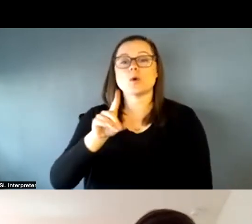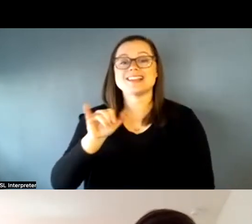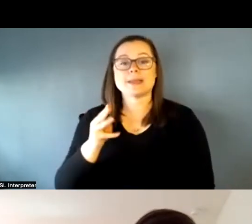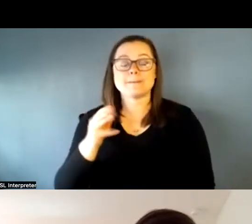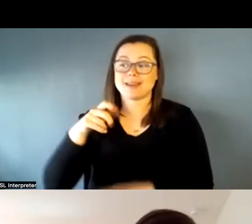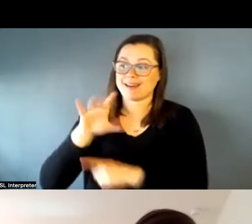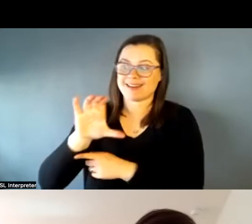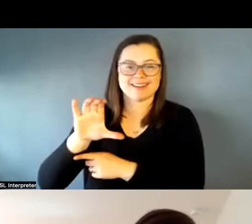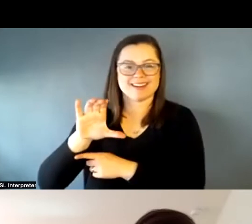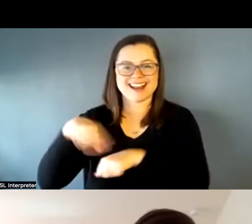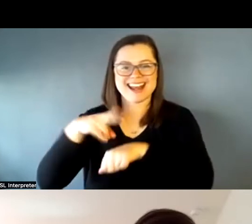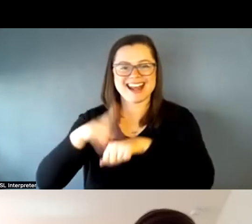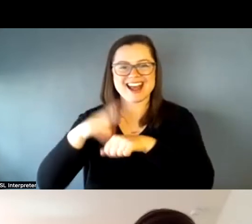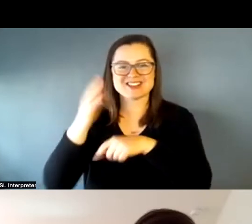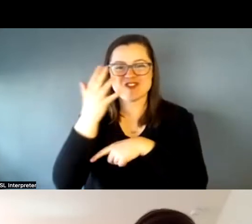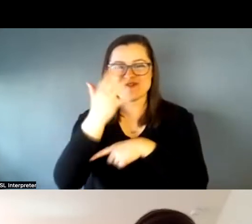Forest over by Mora,